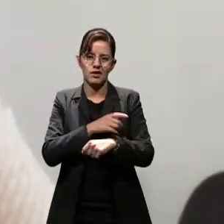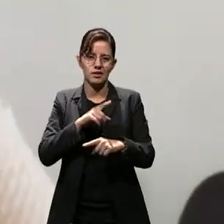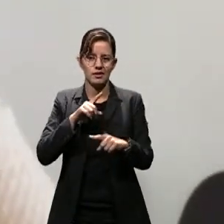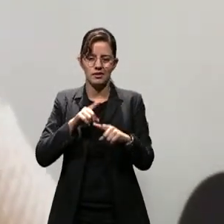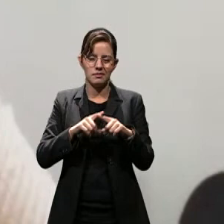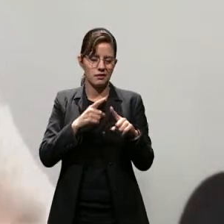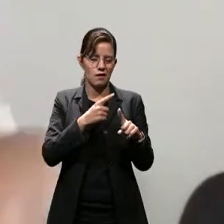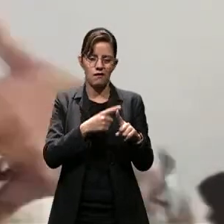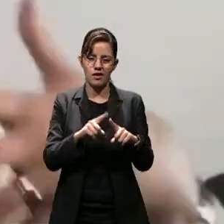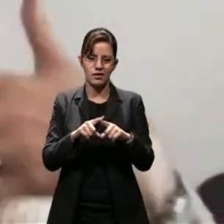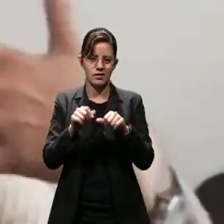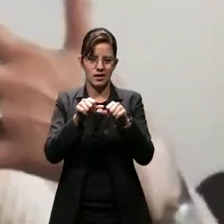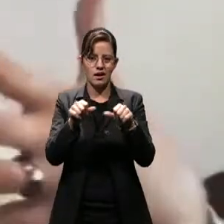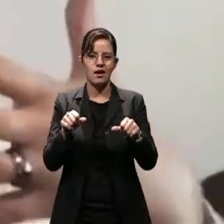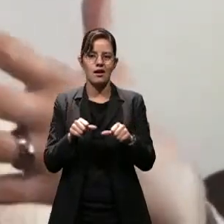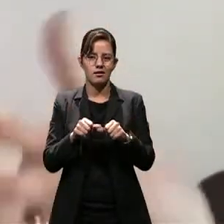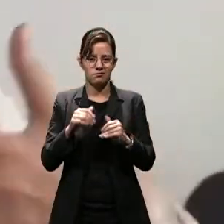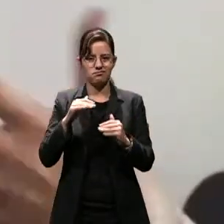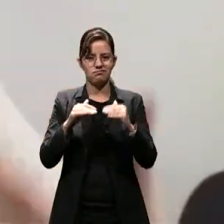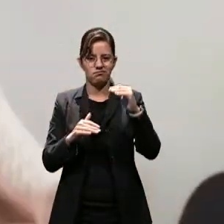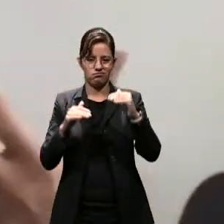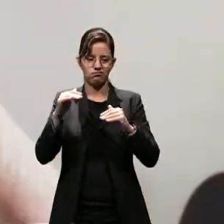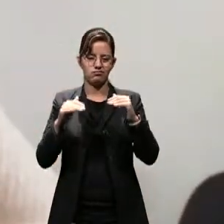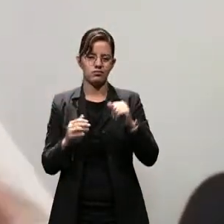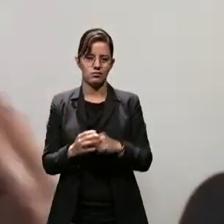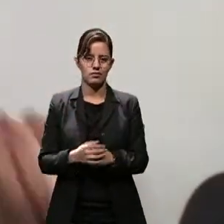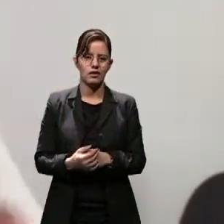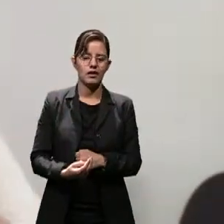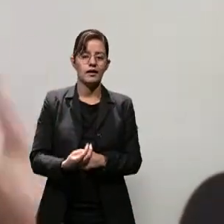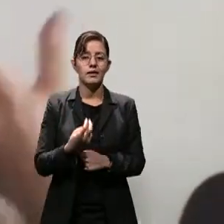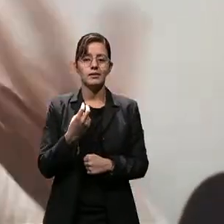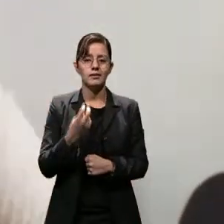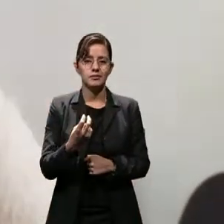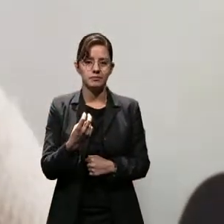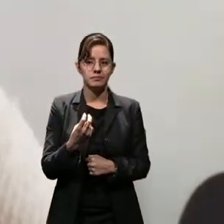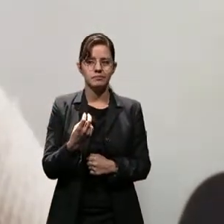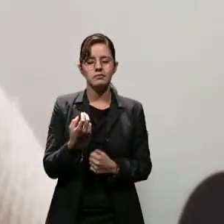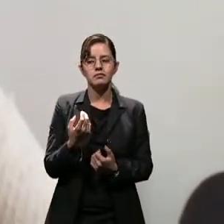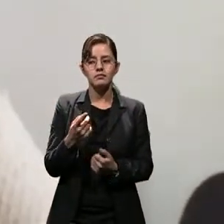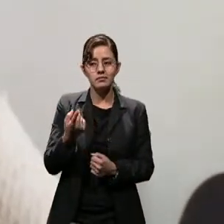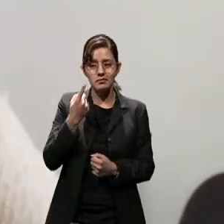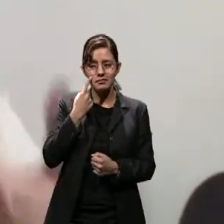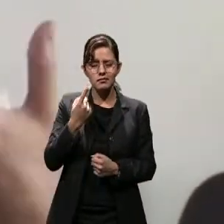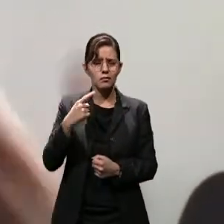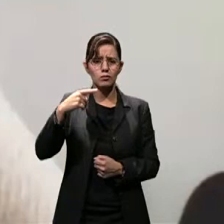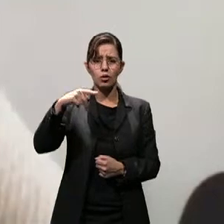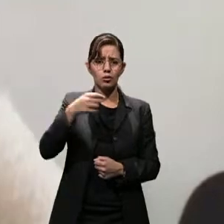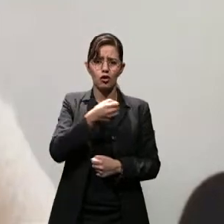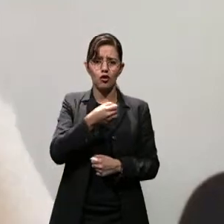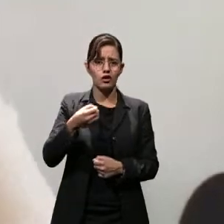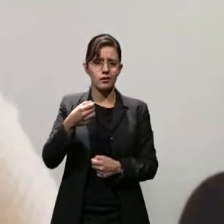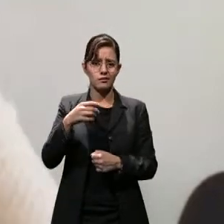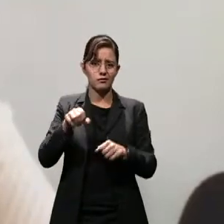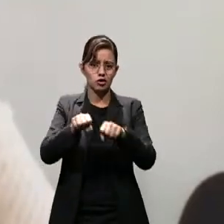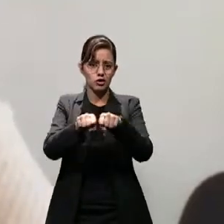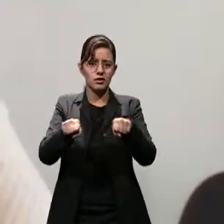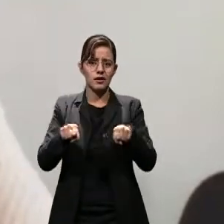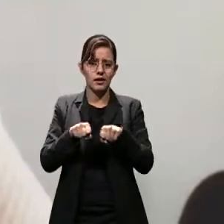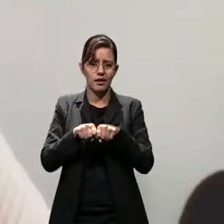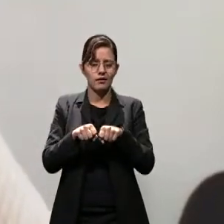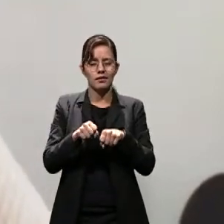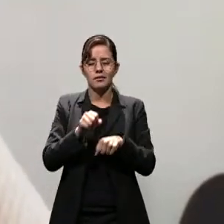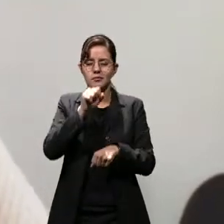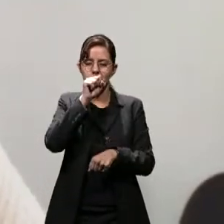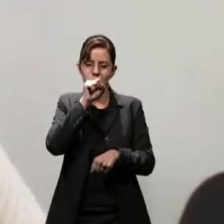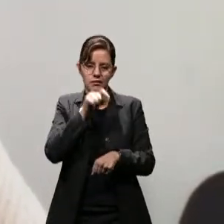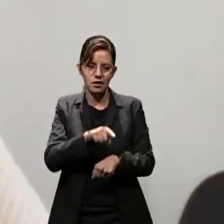very generalized in all the aspects, and this is precisely what is authorizing or allowing